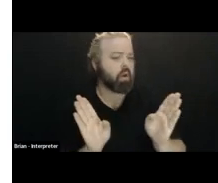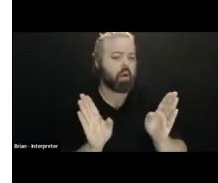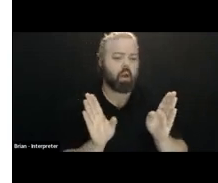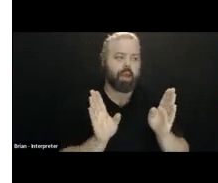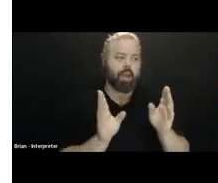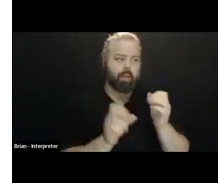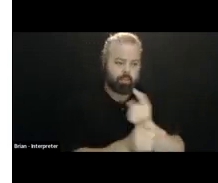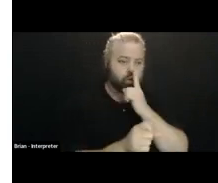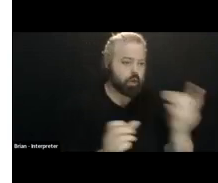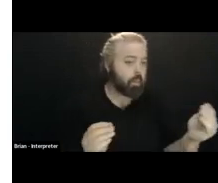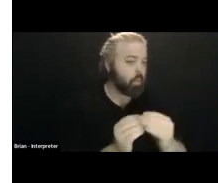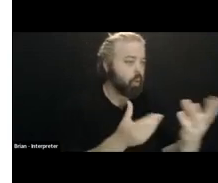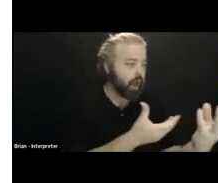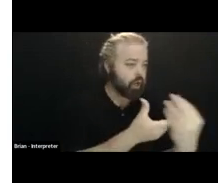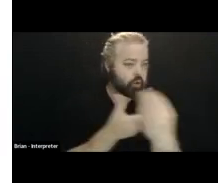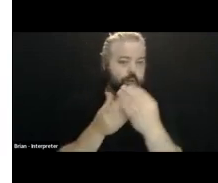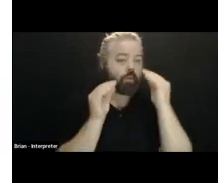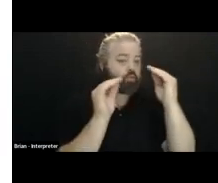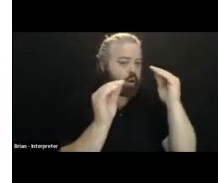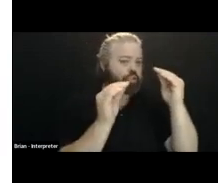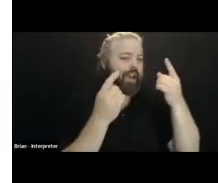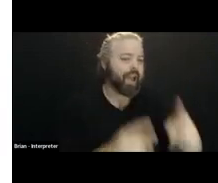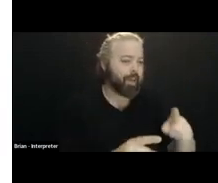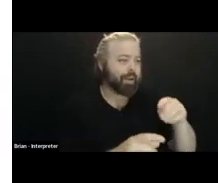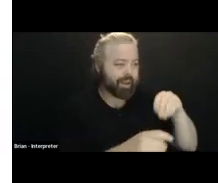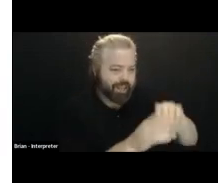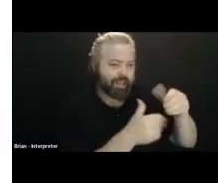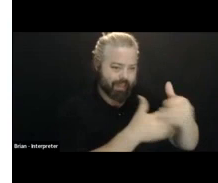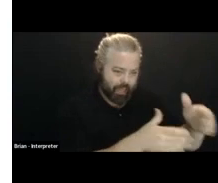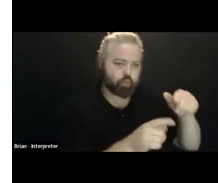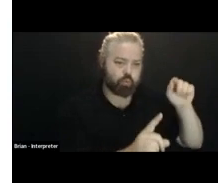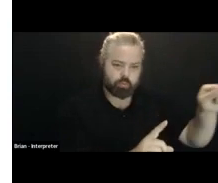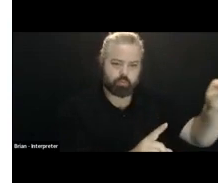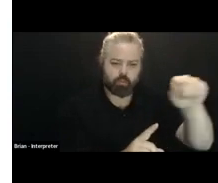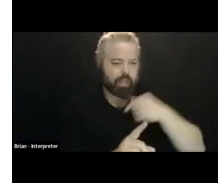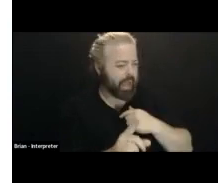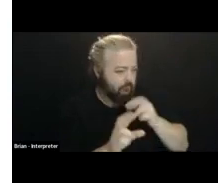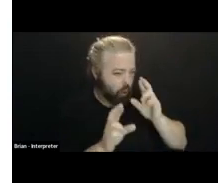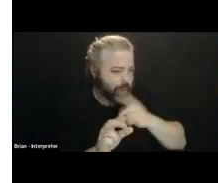happening at the institution as well. I hope I answered that sufficiently.